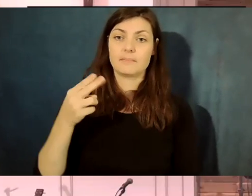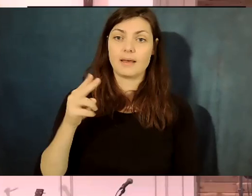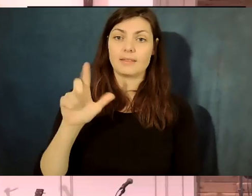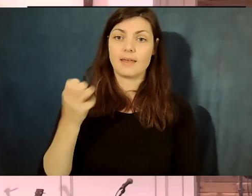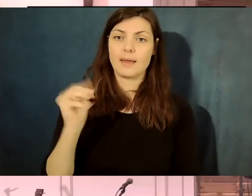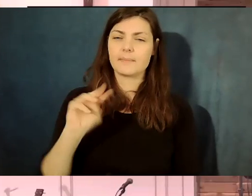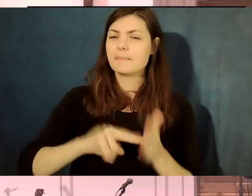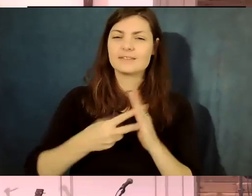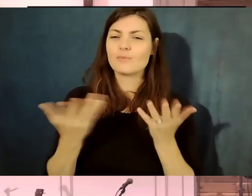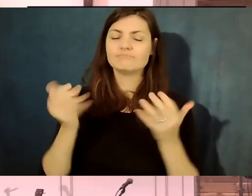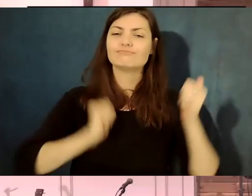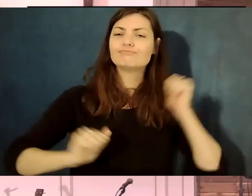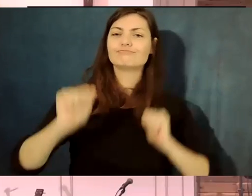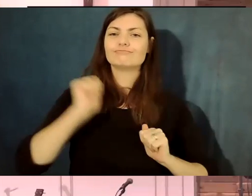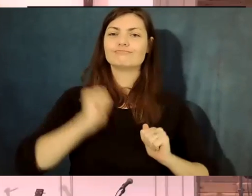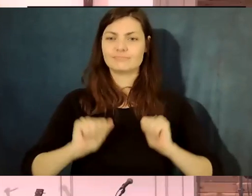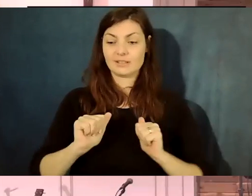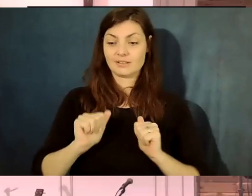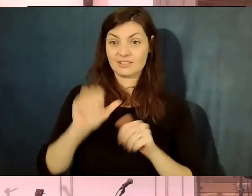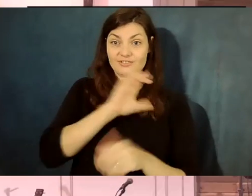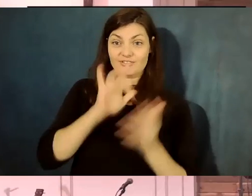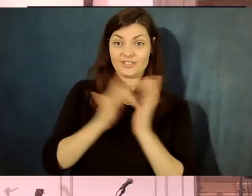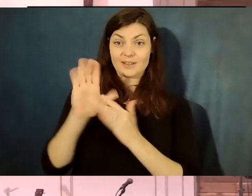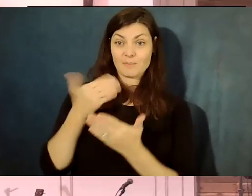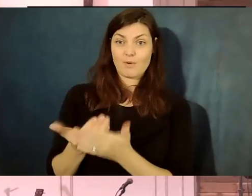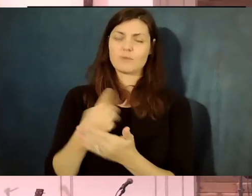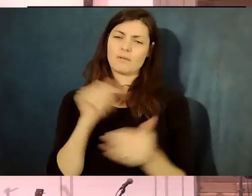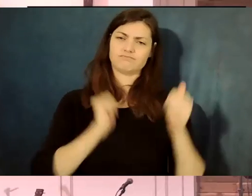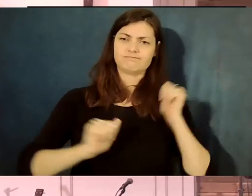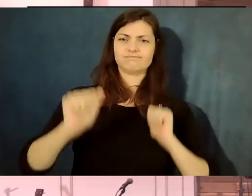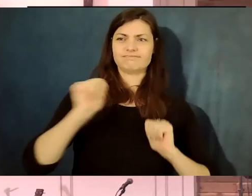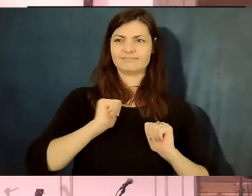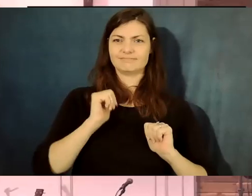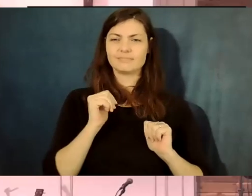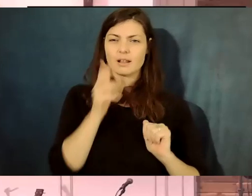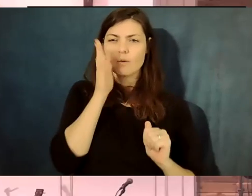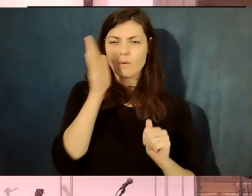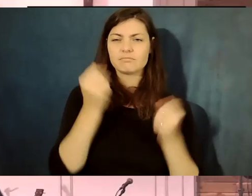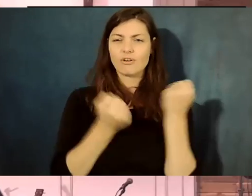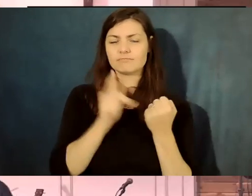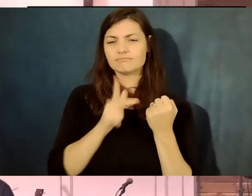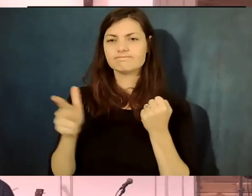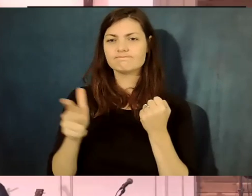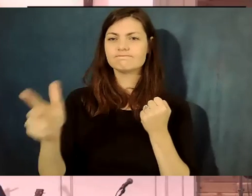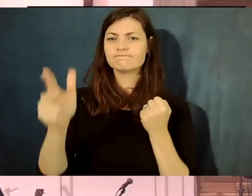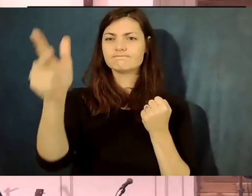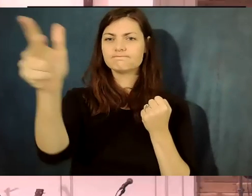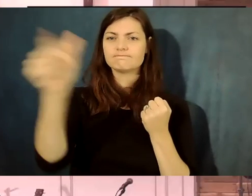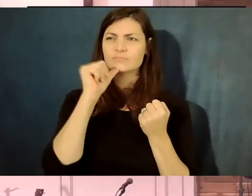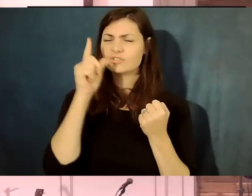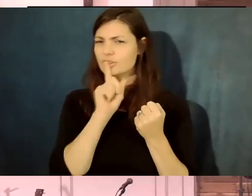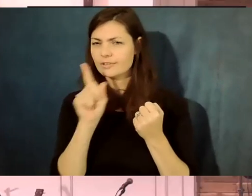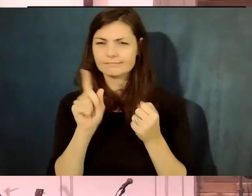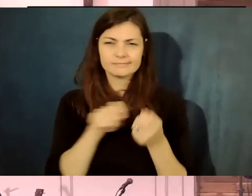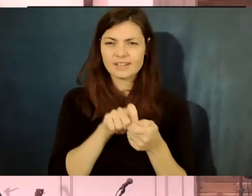to be drive-through. I'm not even sure which way it goes. We're figuring all that out. They have it figured out, but we need some people to